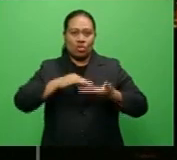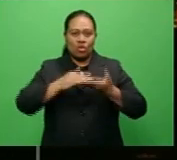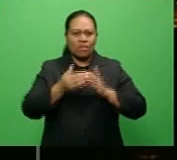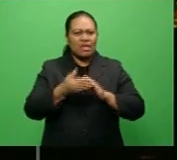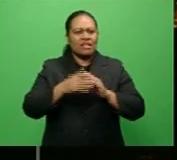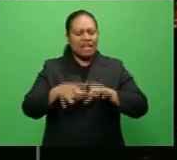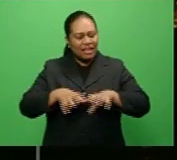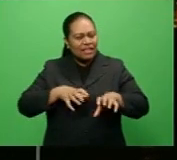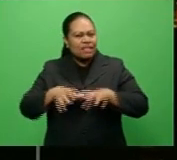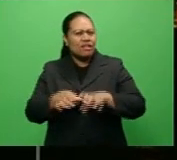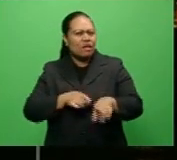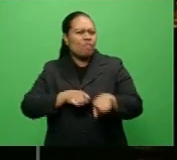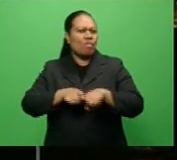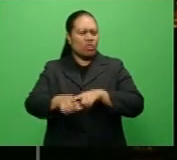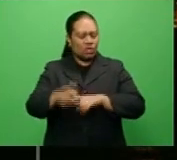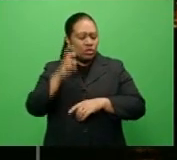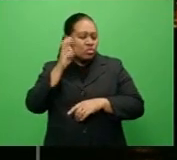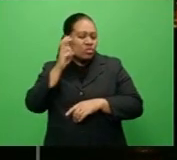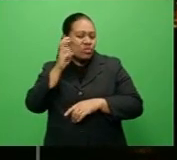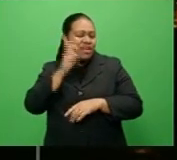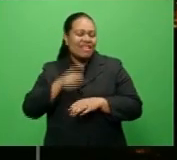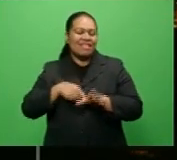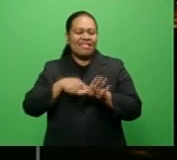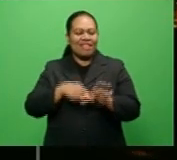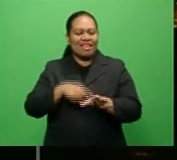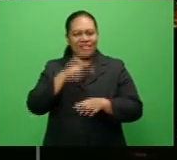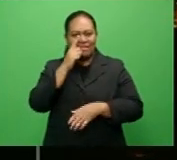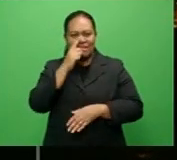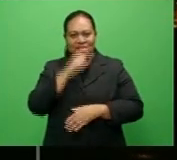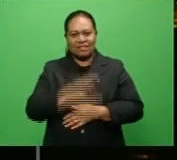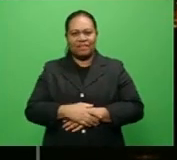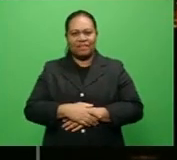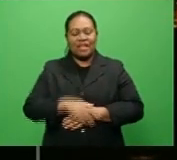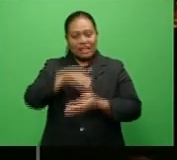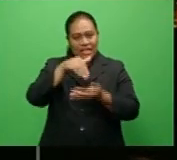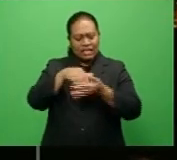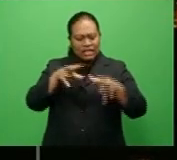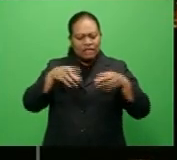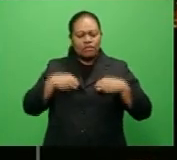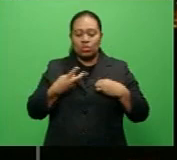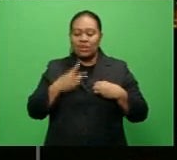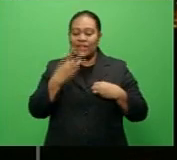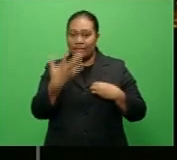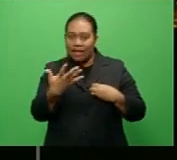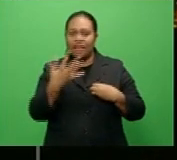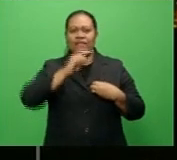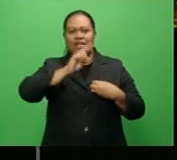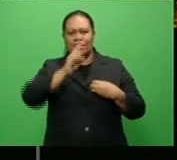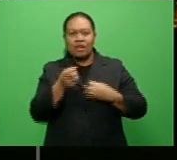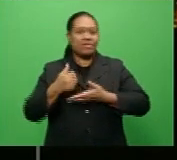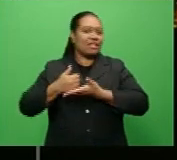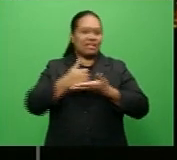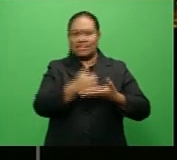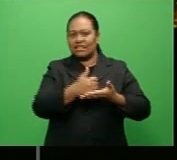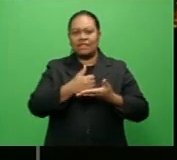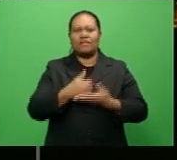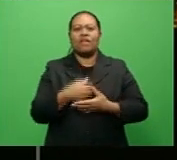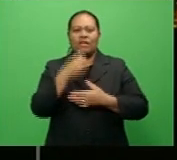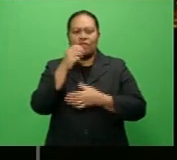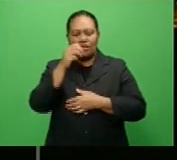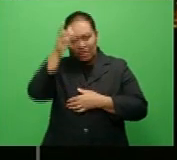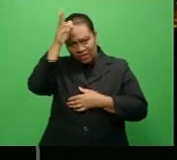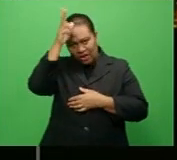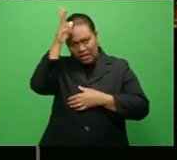community-oriented activities, especially the training of young people. The centre received $25,000 assistance from the French Embassy